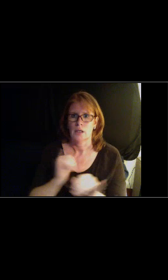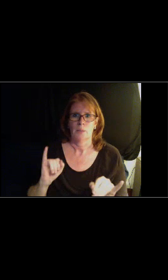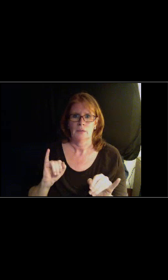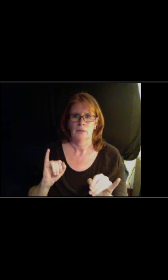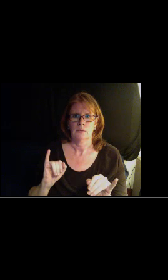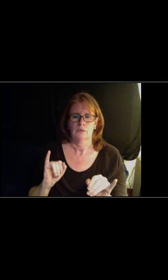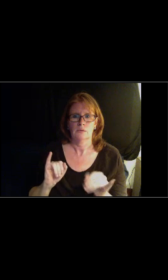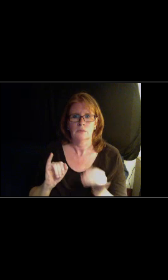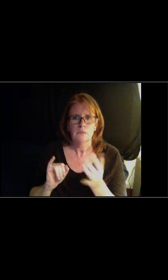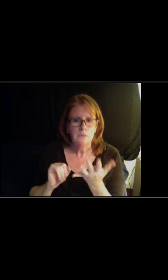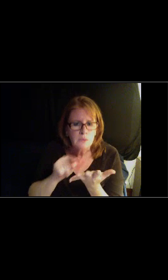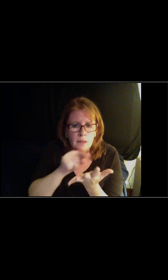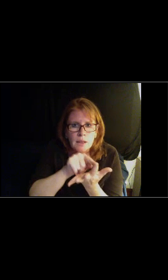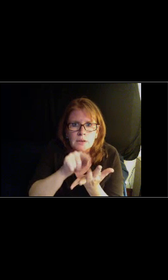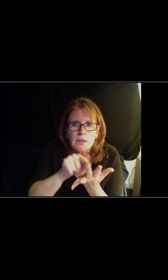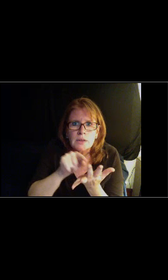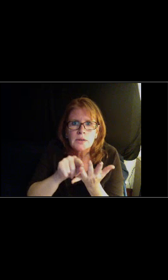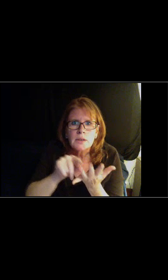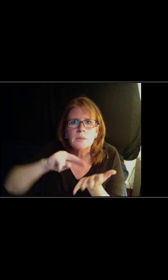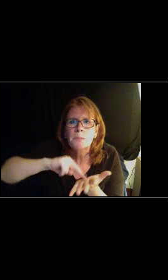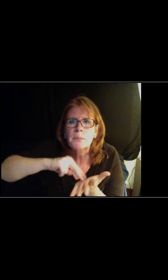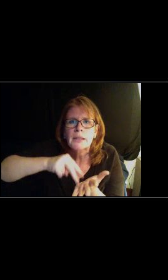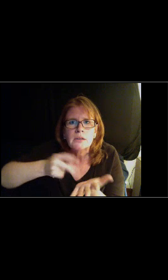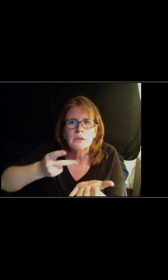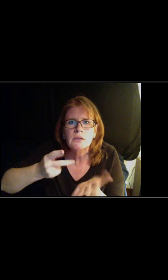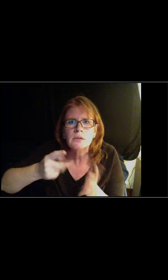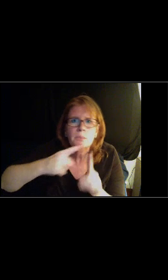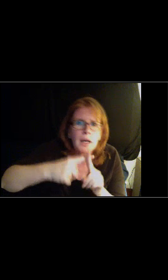want? That's